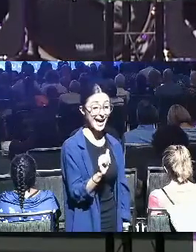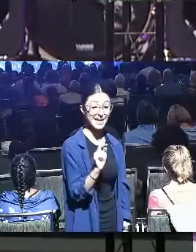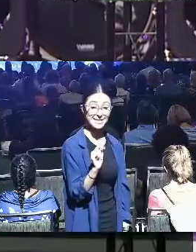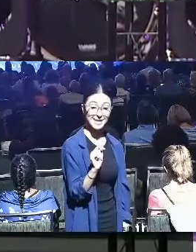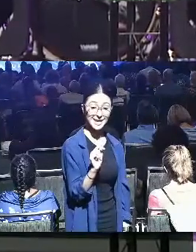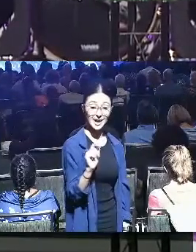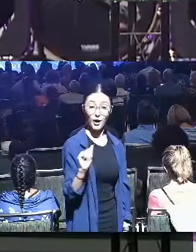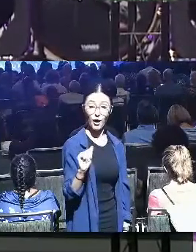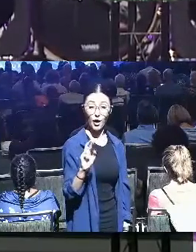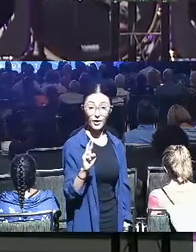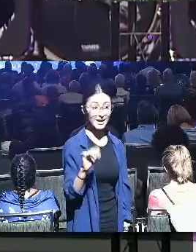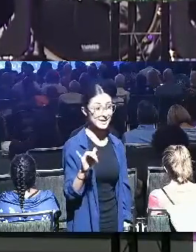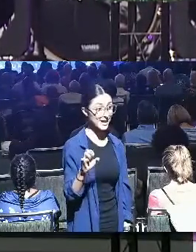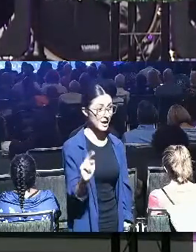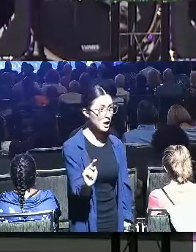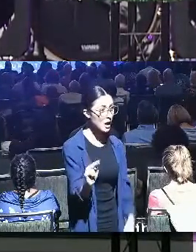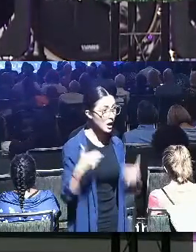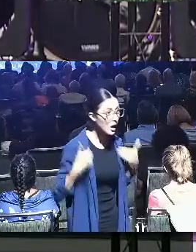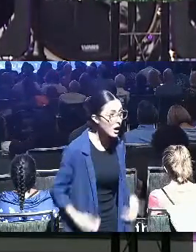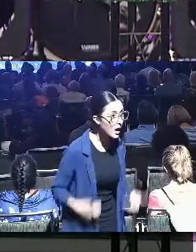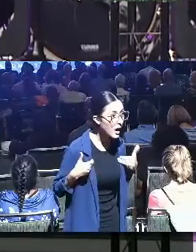and one of them is named you.